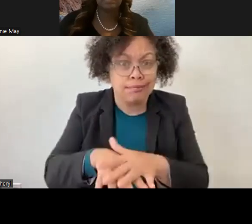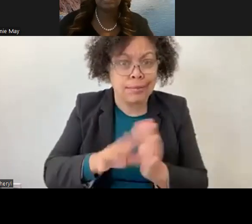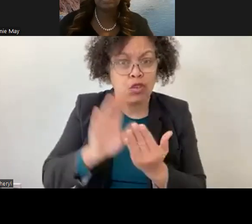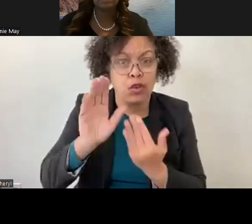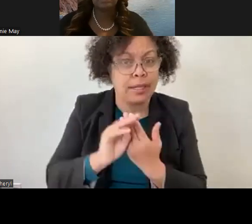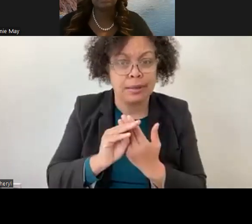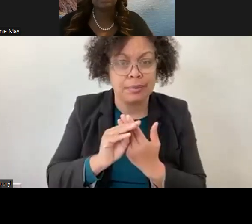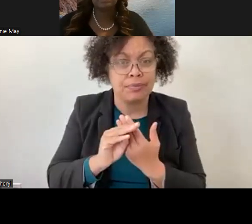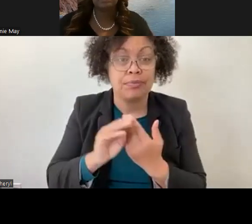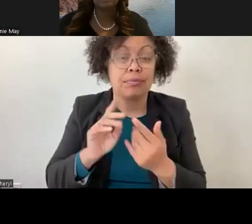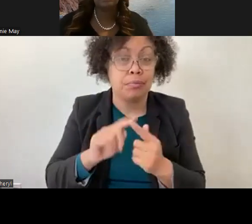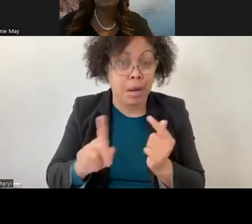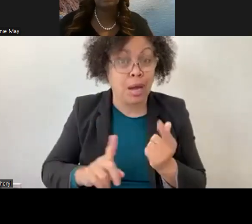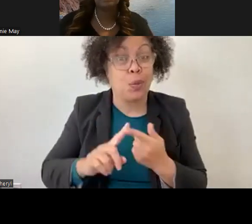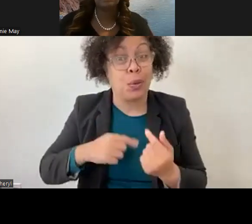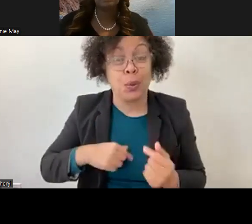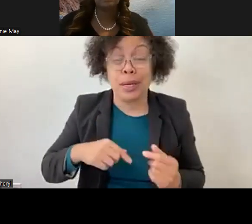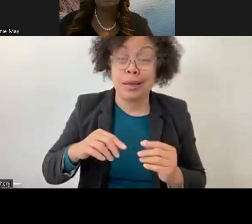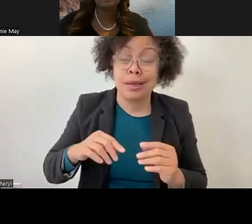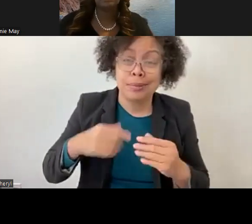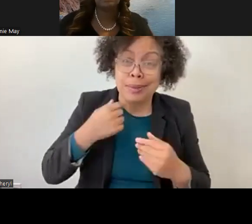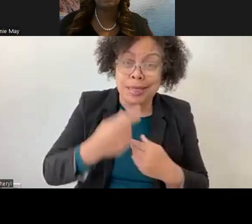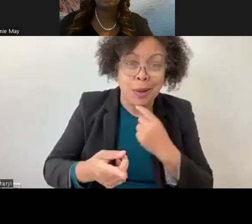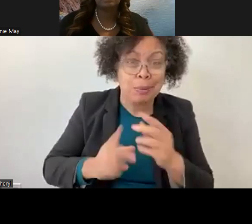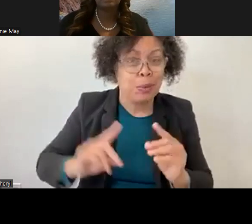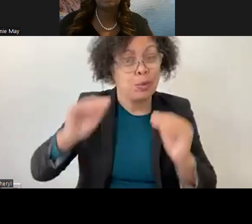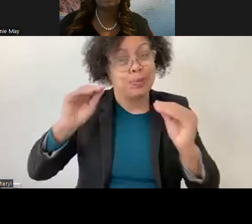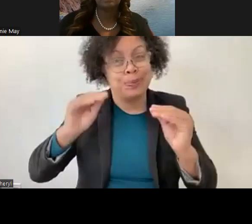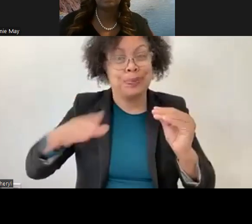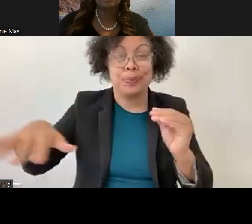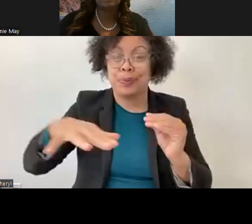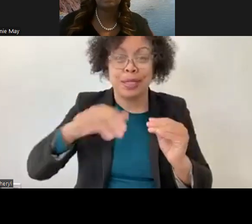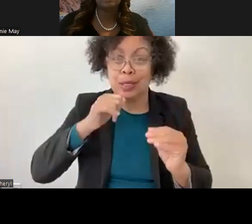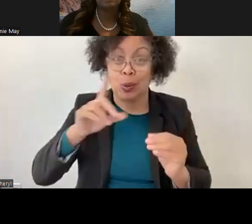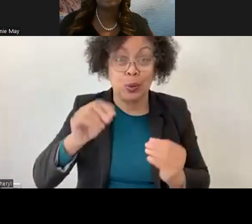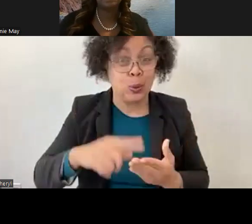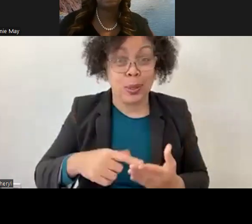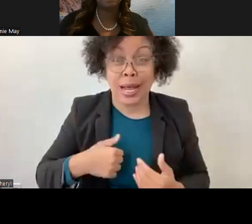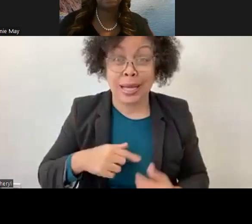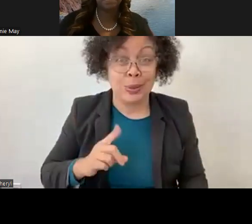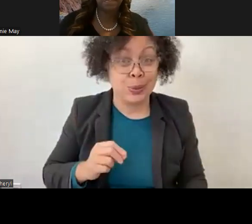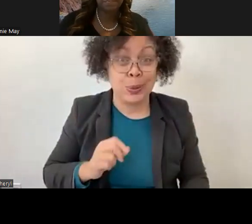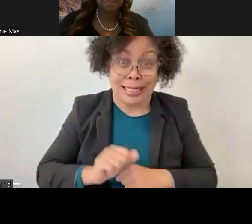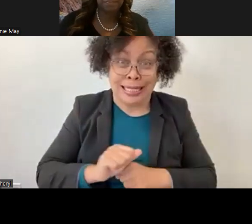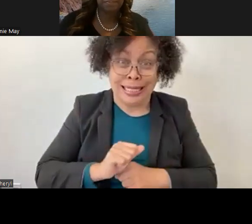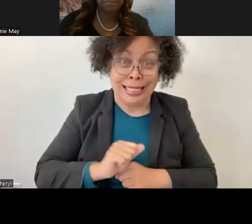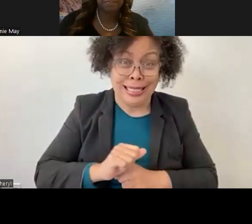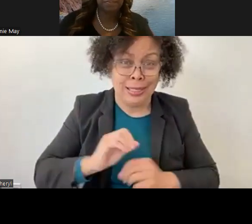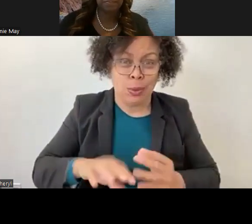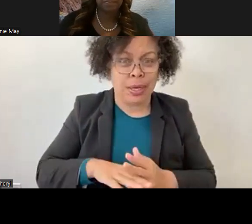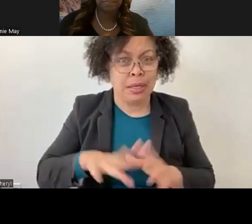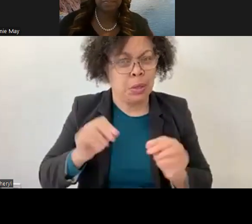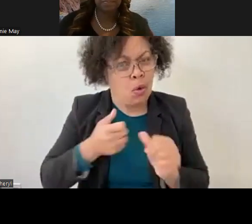we go out into the population and we essentially tell people, hey, don't do what I do. Do this. This is what the research